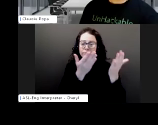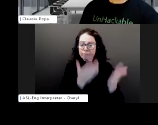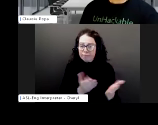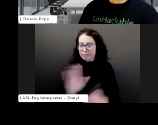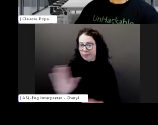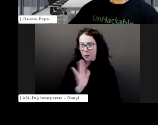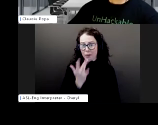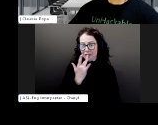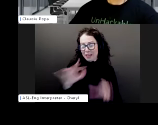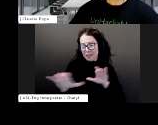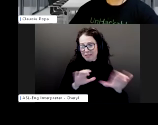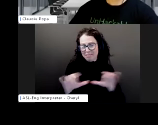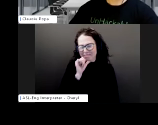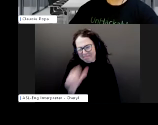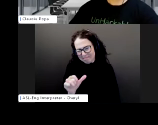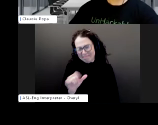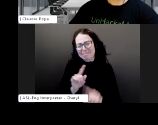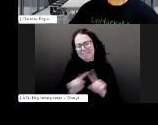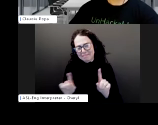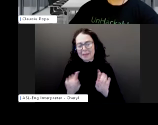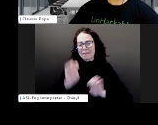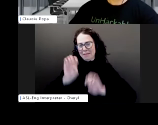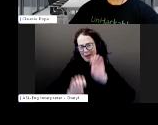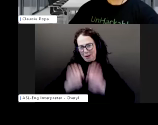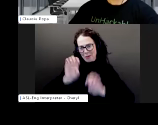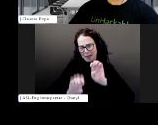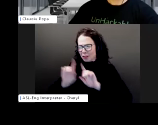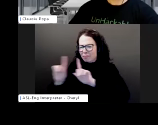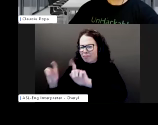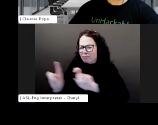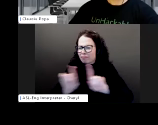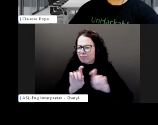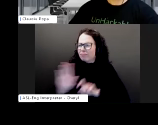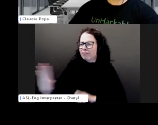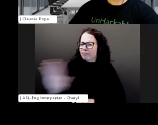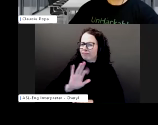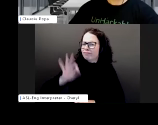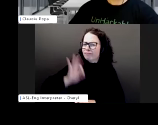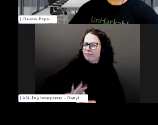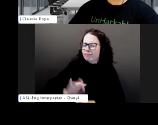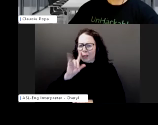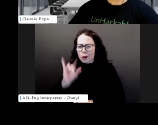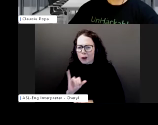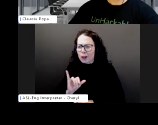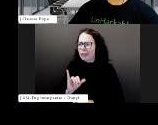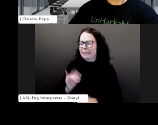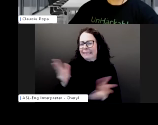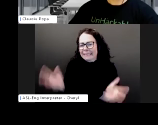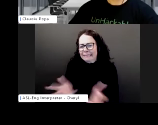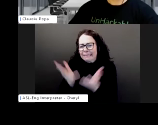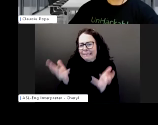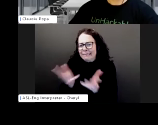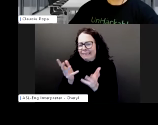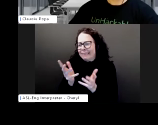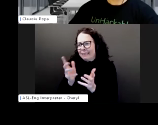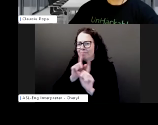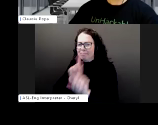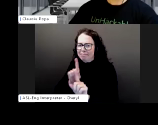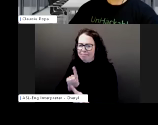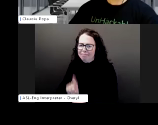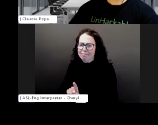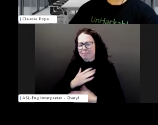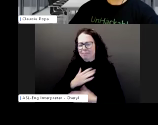always appreciate your feedback on what you've gained from these webinars. So you will see at the end of our webinar a little pop-up on your screen with a